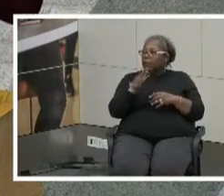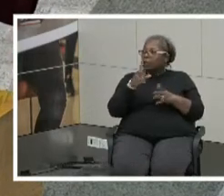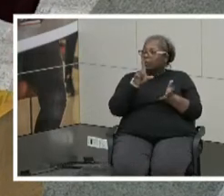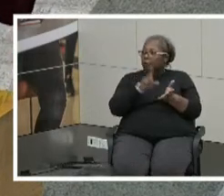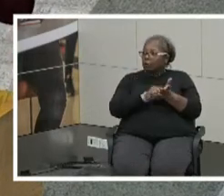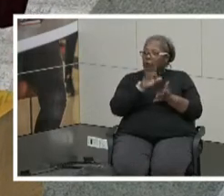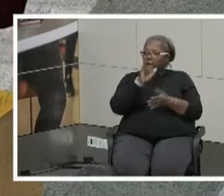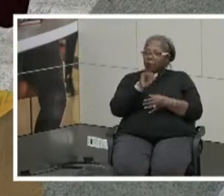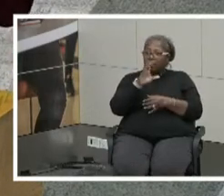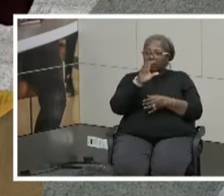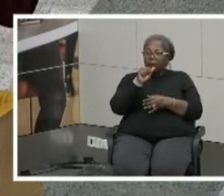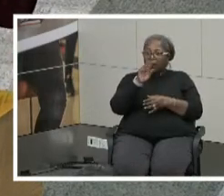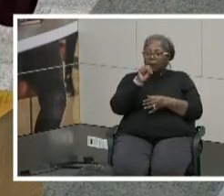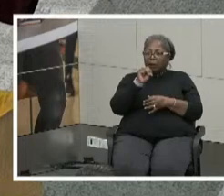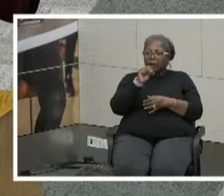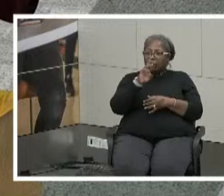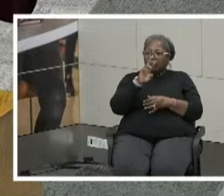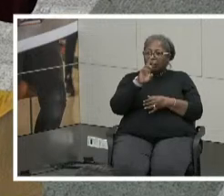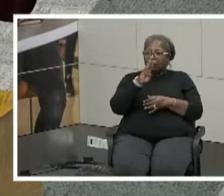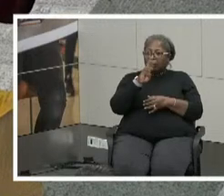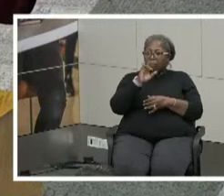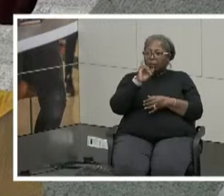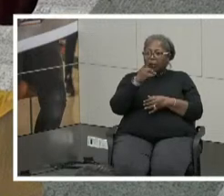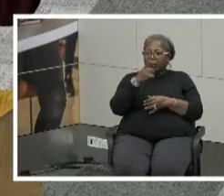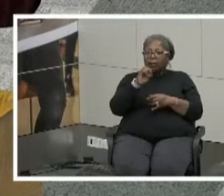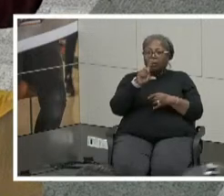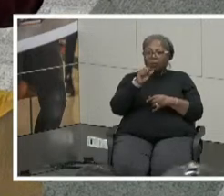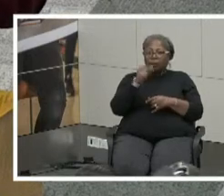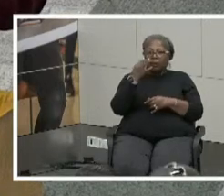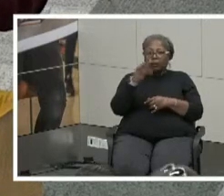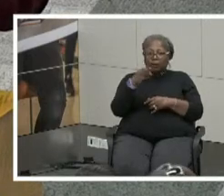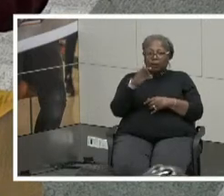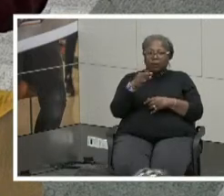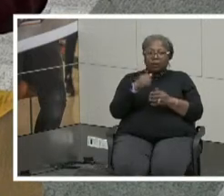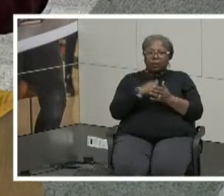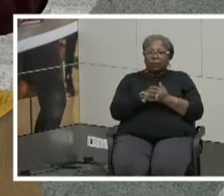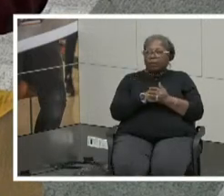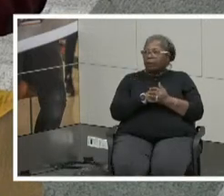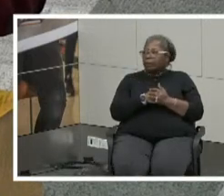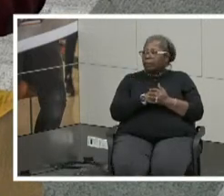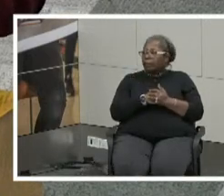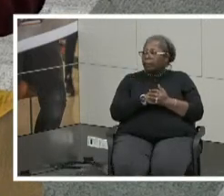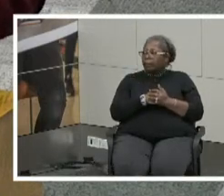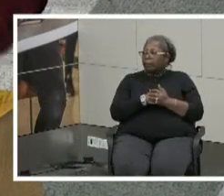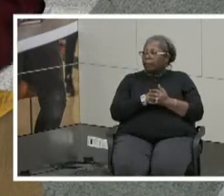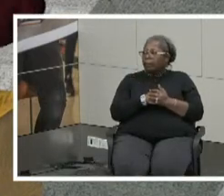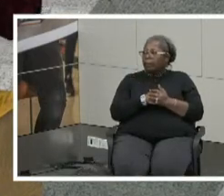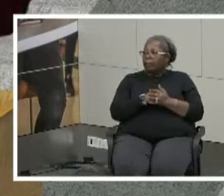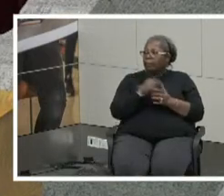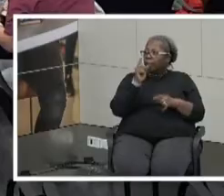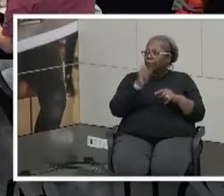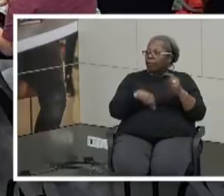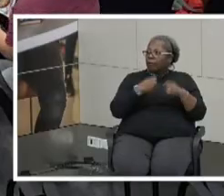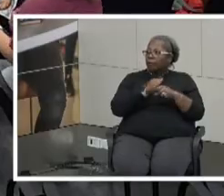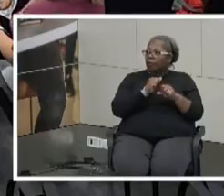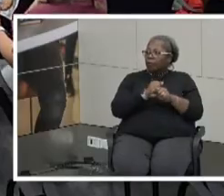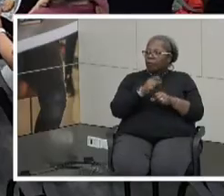published by Cambridge in 2019 literally anything you